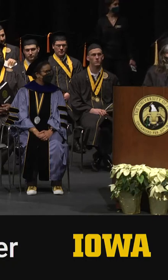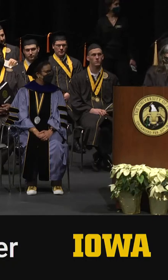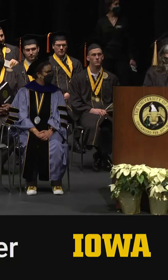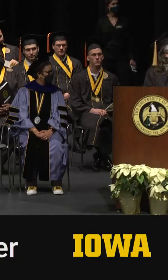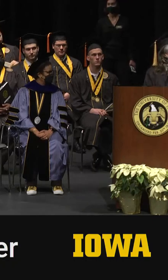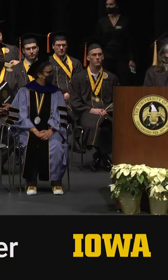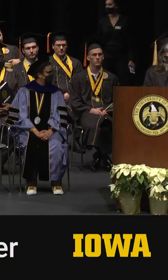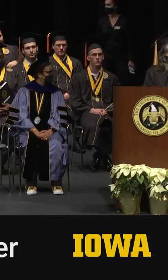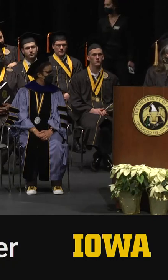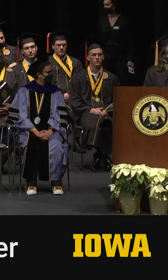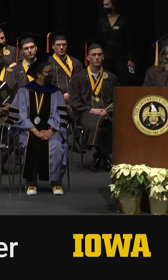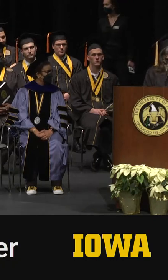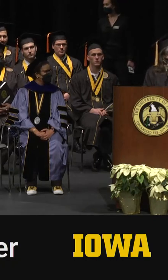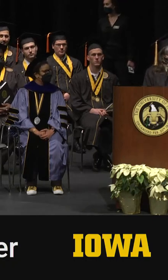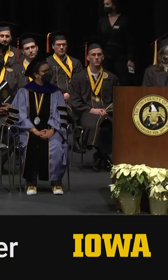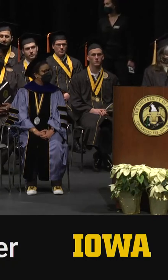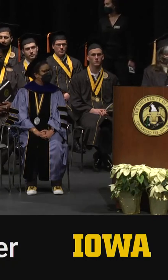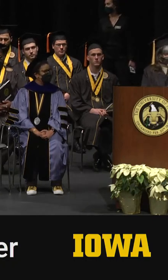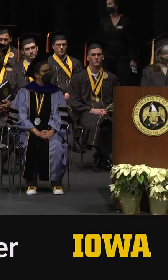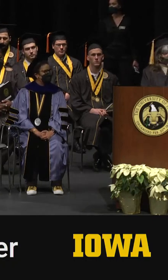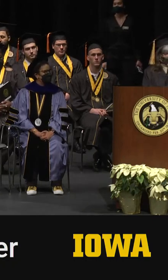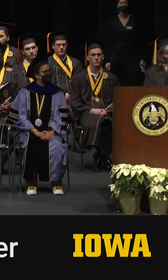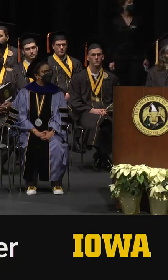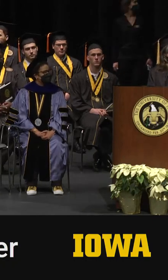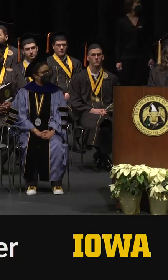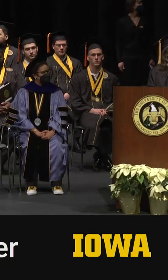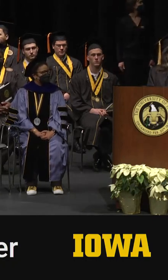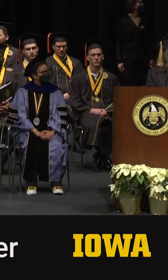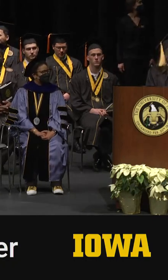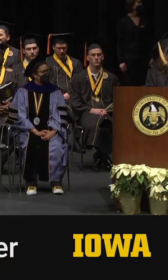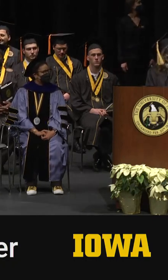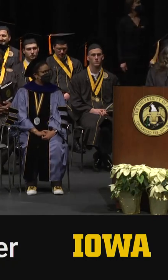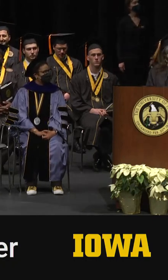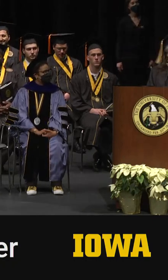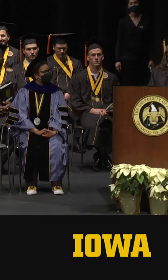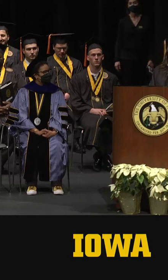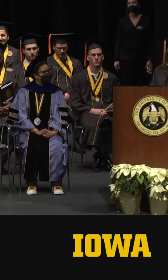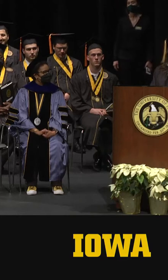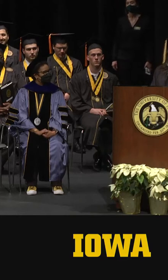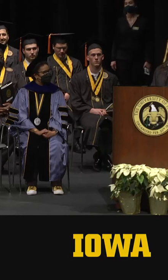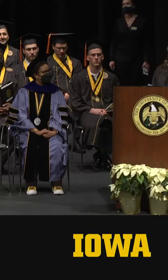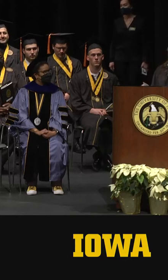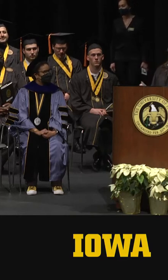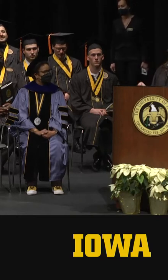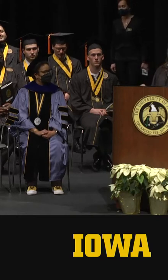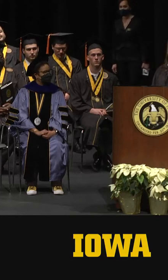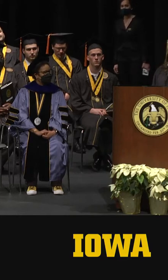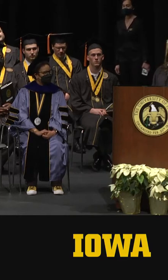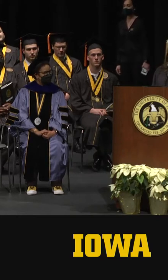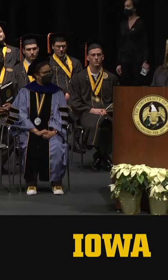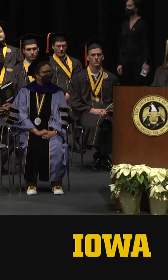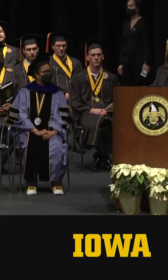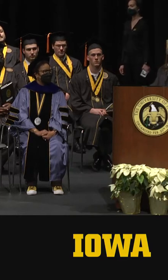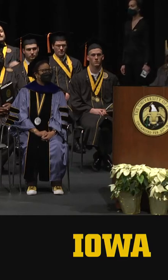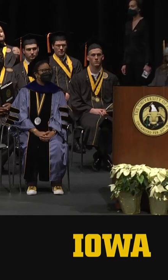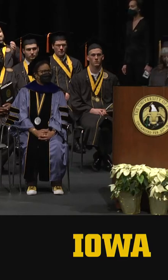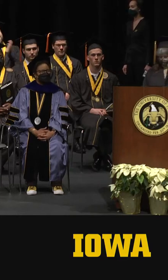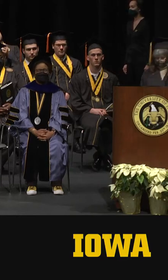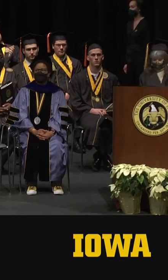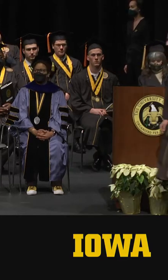And now we'll continue with the electrical engineering graduates. Noah Brown, with a minor in